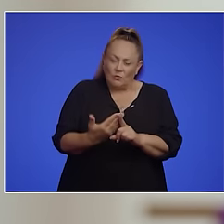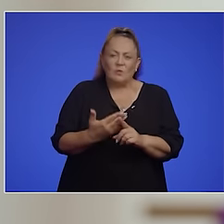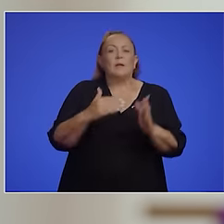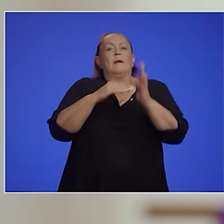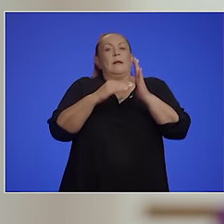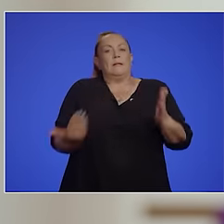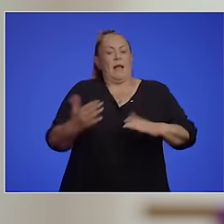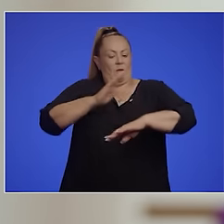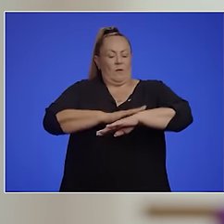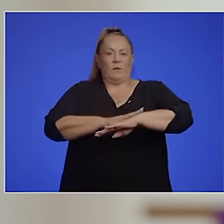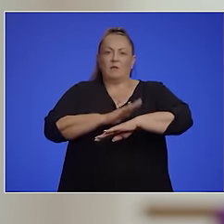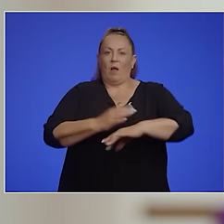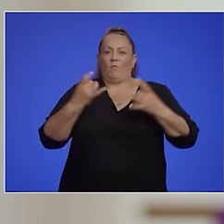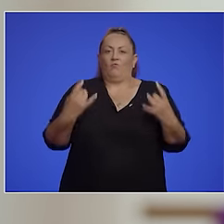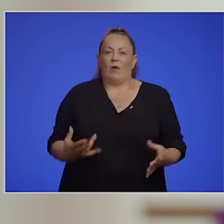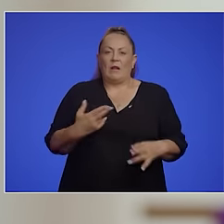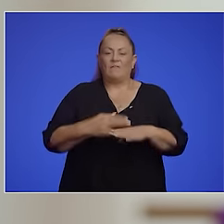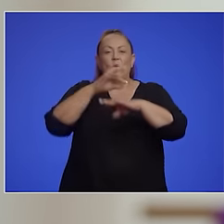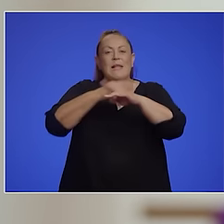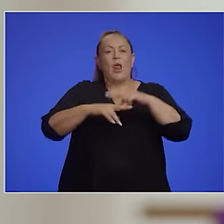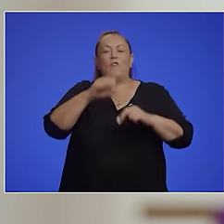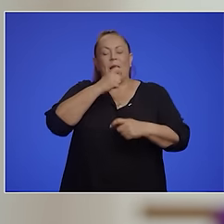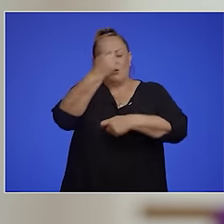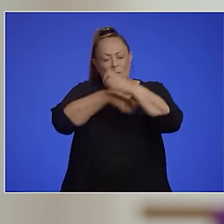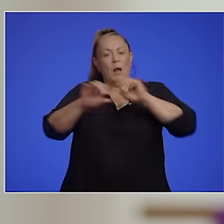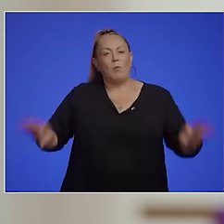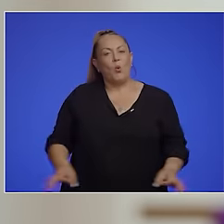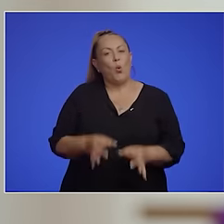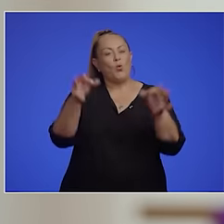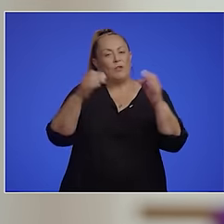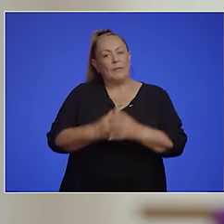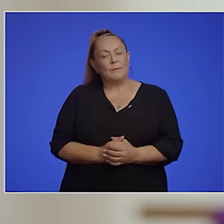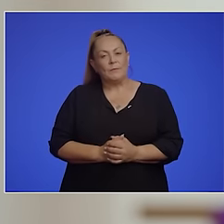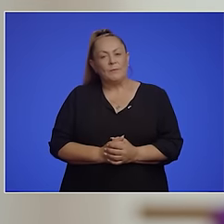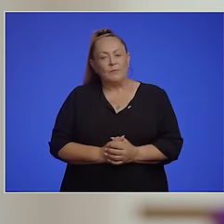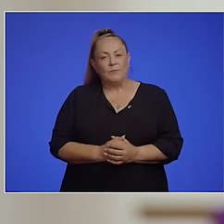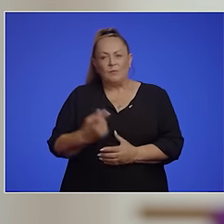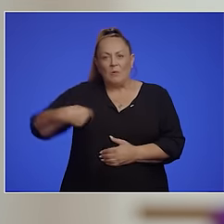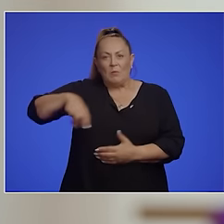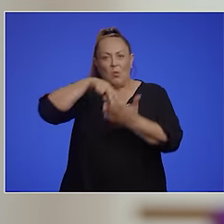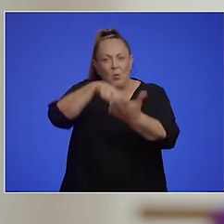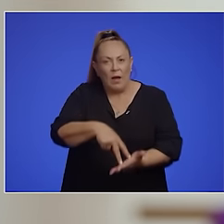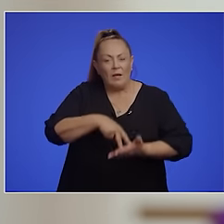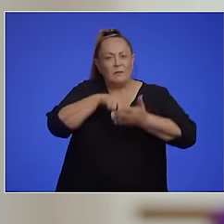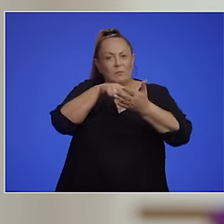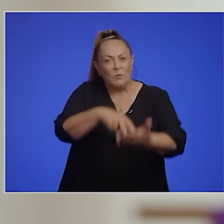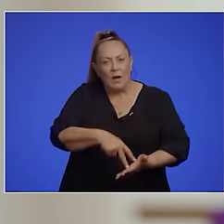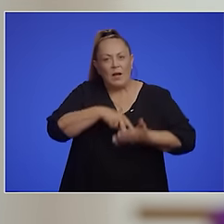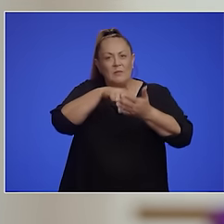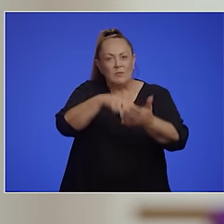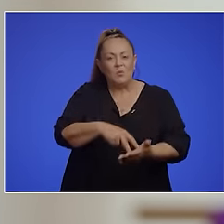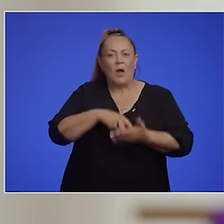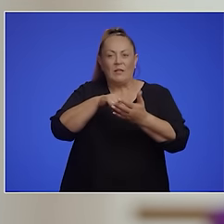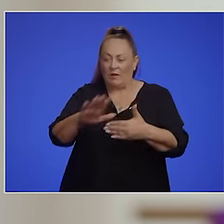now the hour has come for the Son of Man to be glorified. They've been waiting and waiting and waiting and